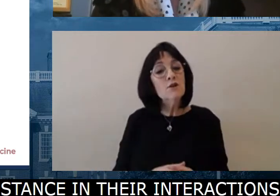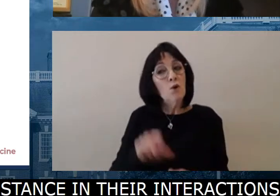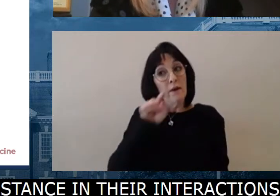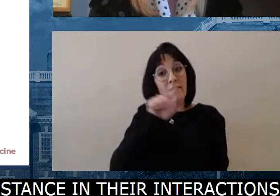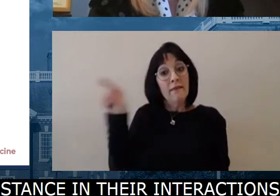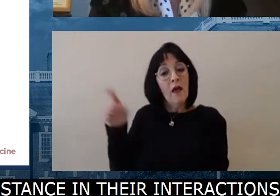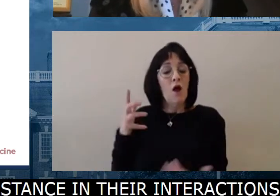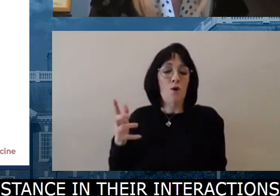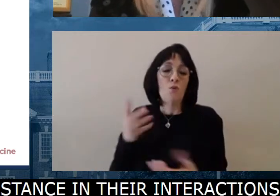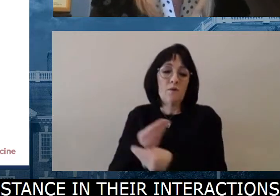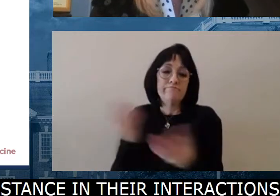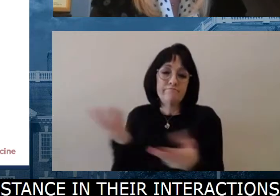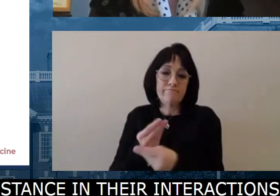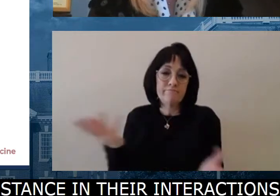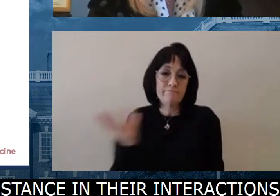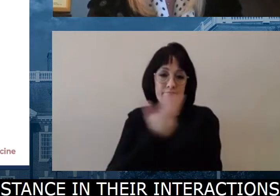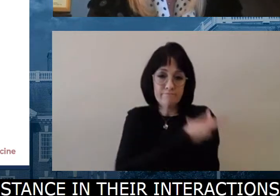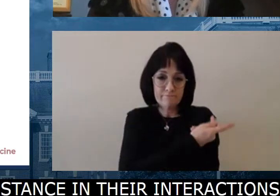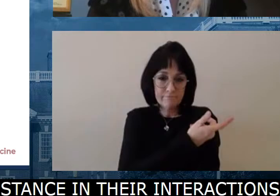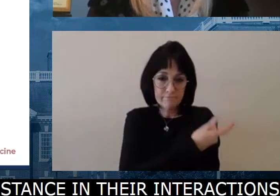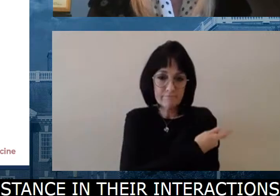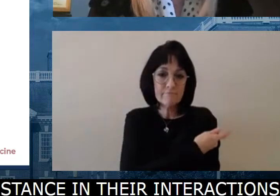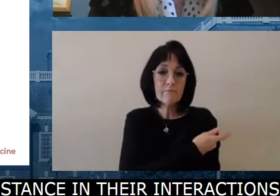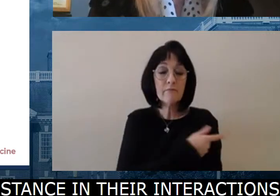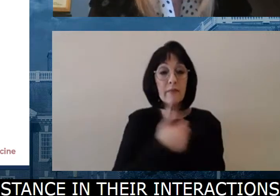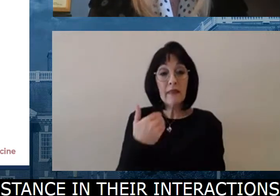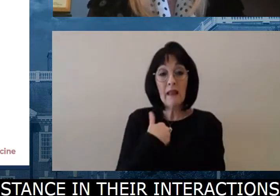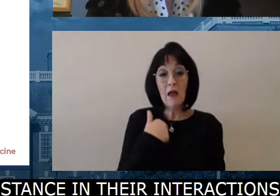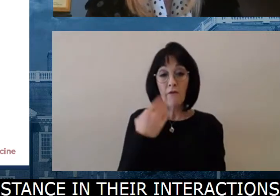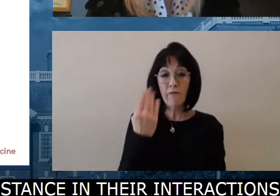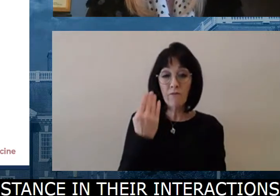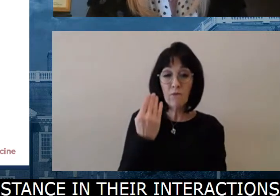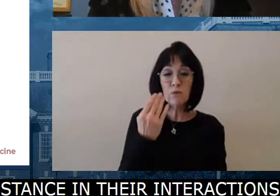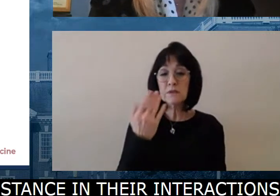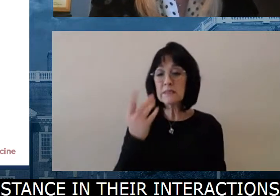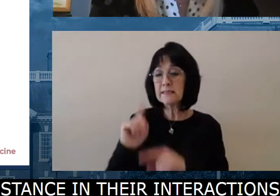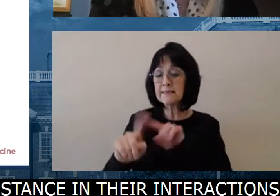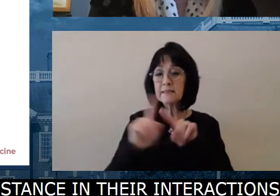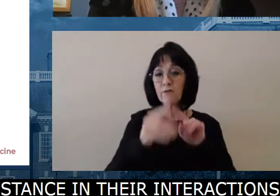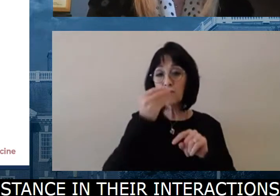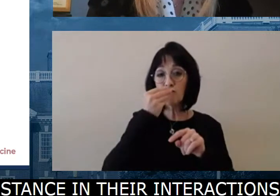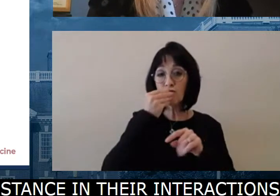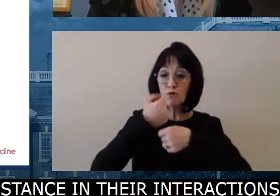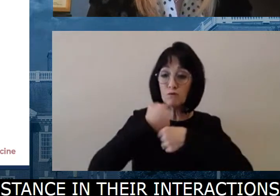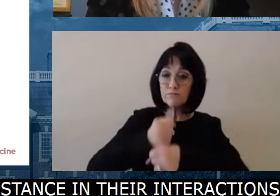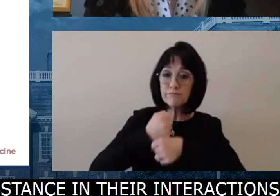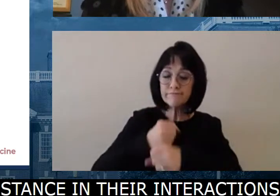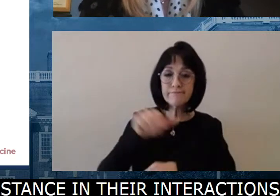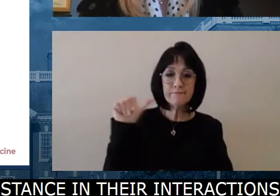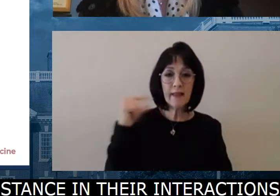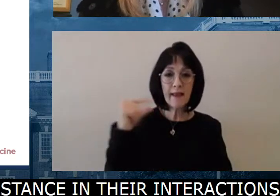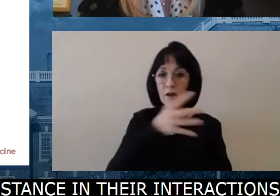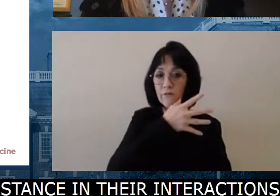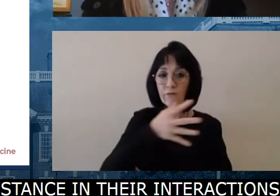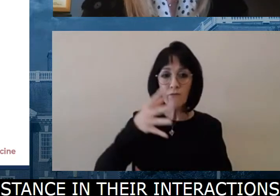we are working with to get started around food manufacturing. Under agriculture,